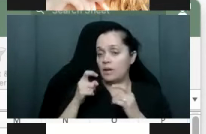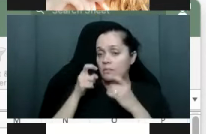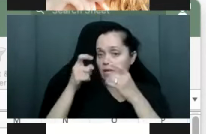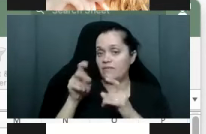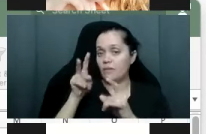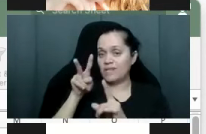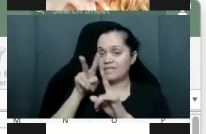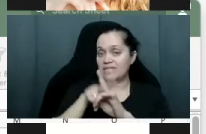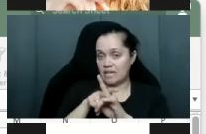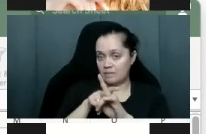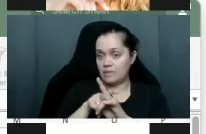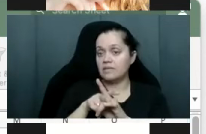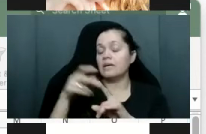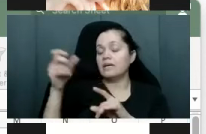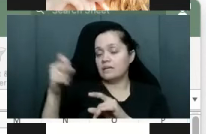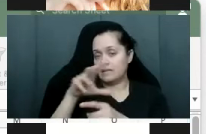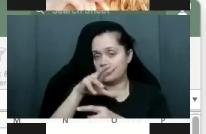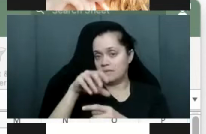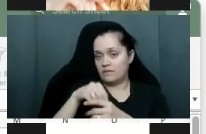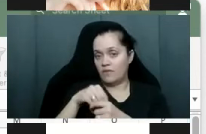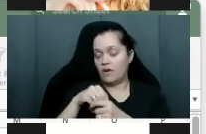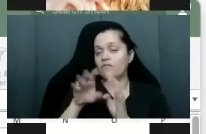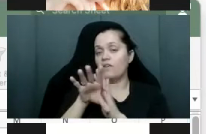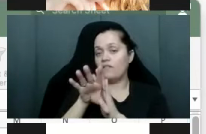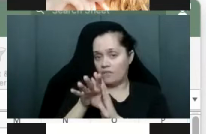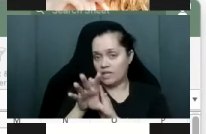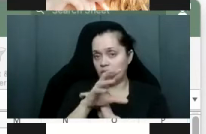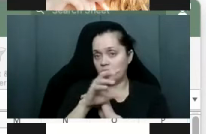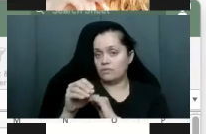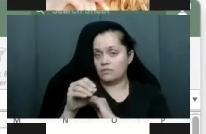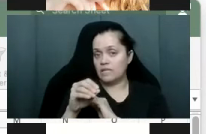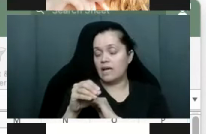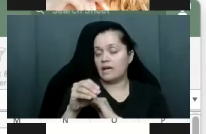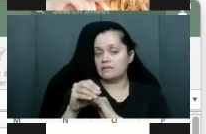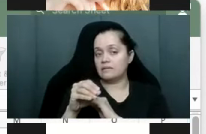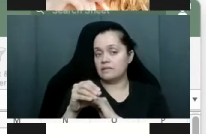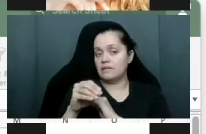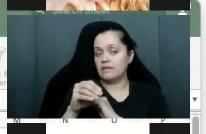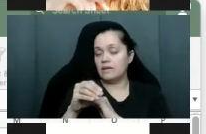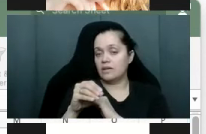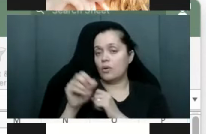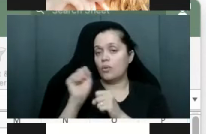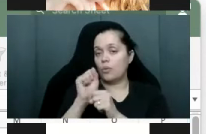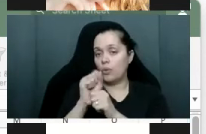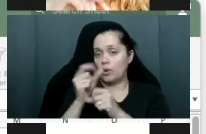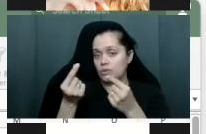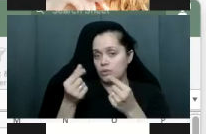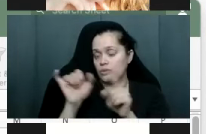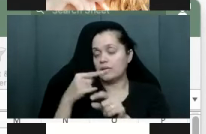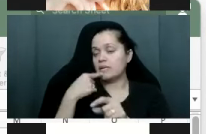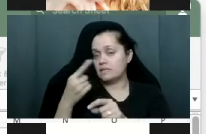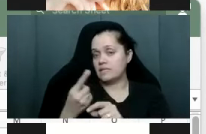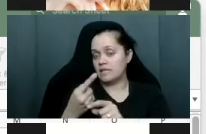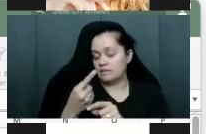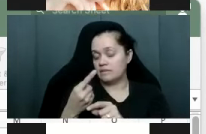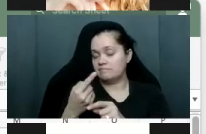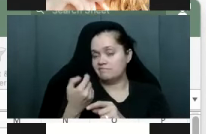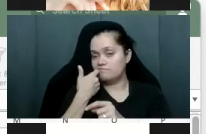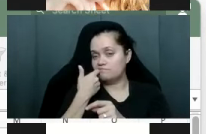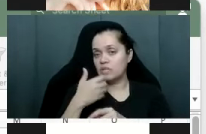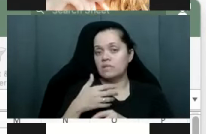assignment that, yes, involves videos and an exercise to do, as I mentioned a few moments ago.